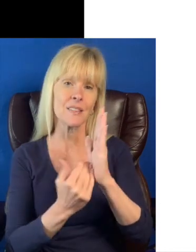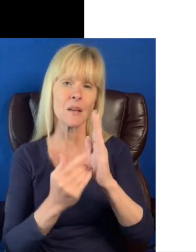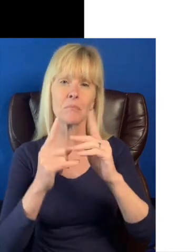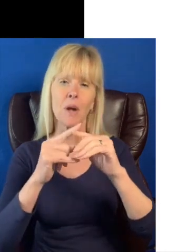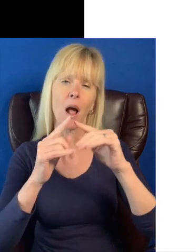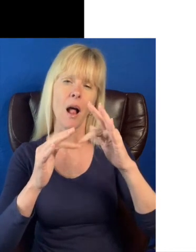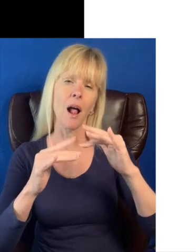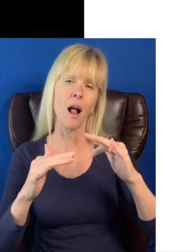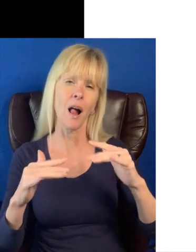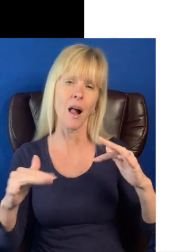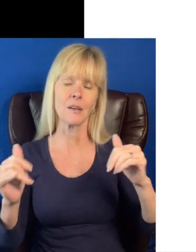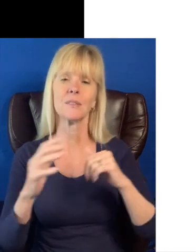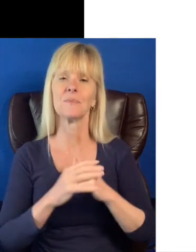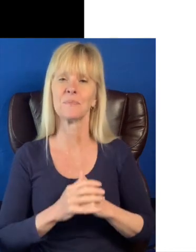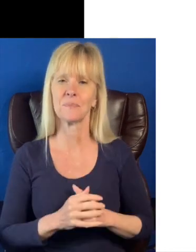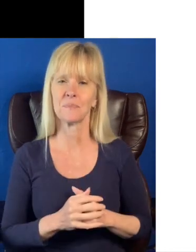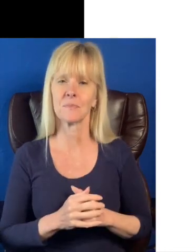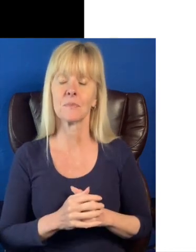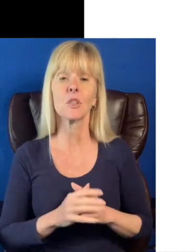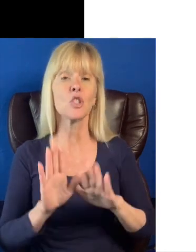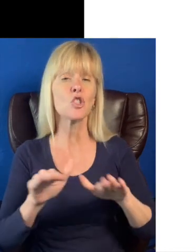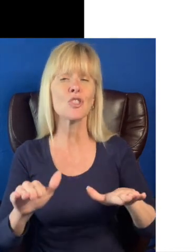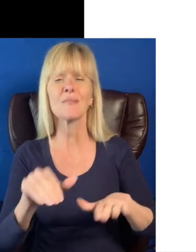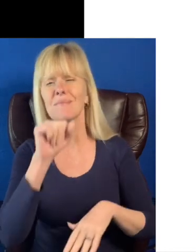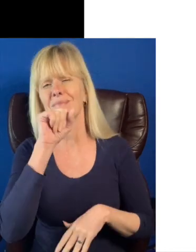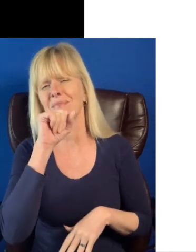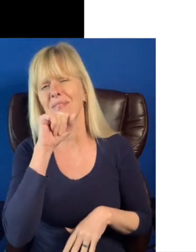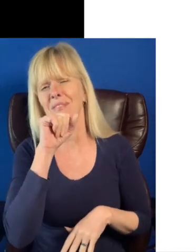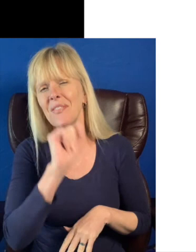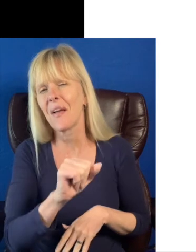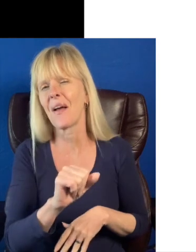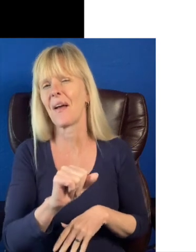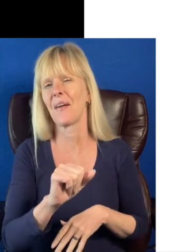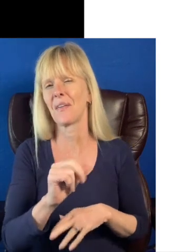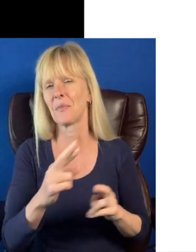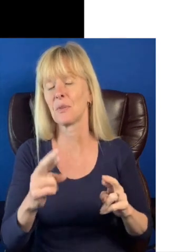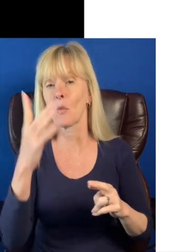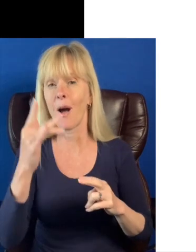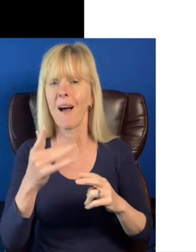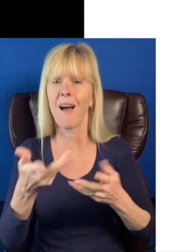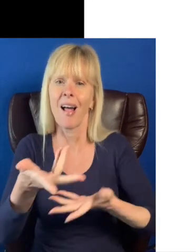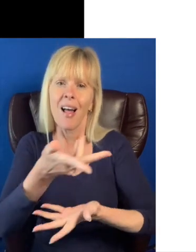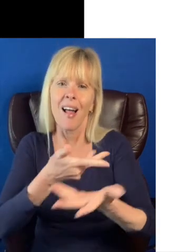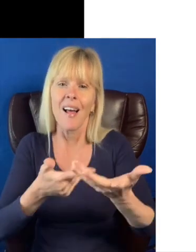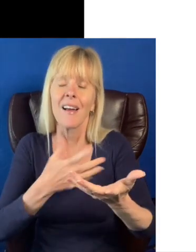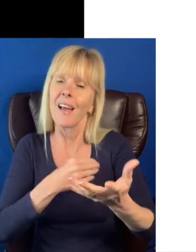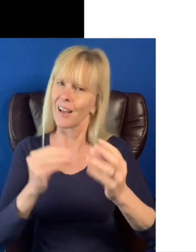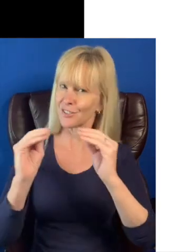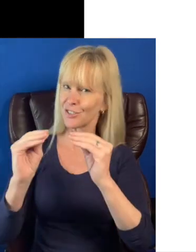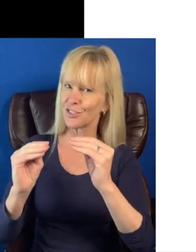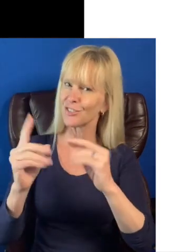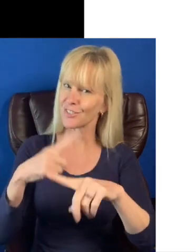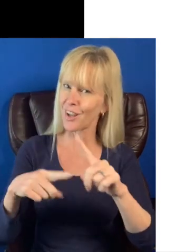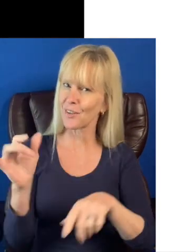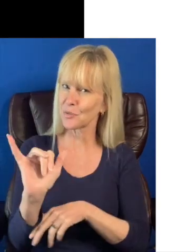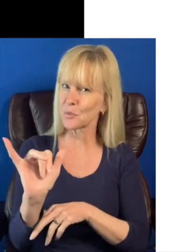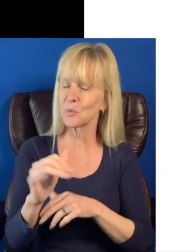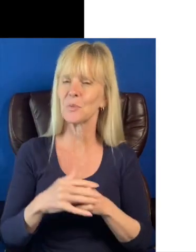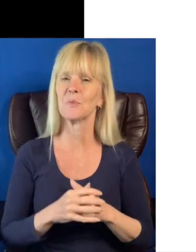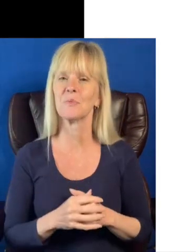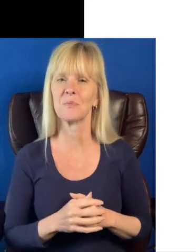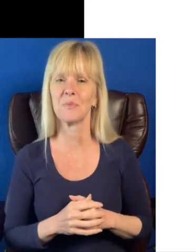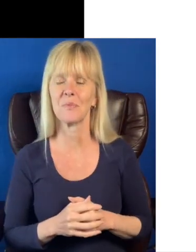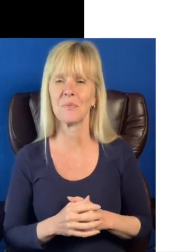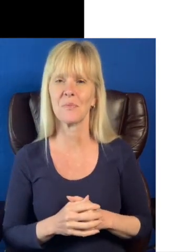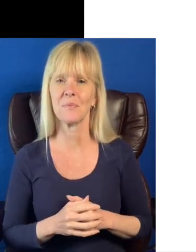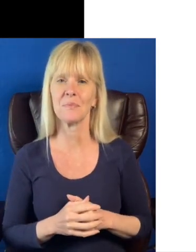Also, lessons of a variety of sort. The children absolutely love these because they're interactive as well as teaching sign